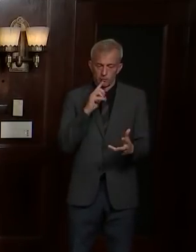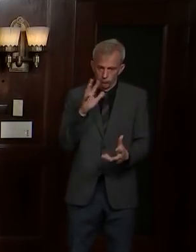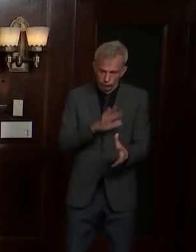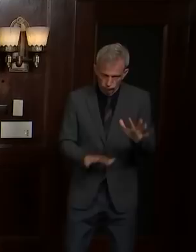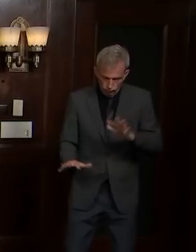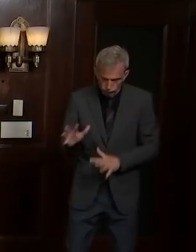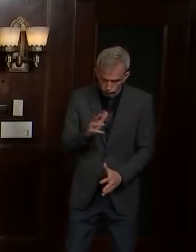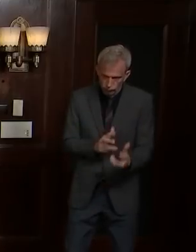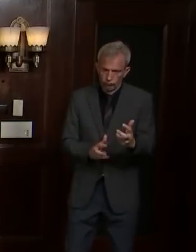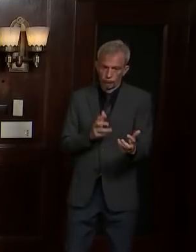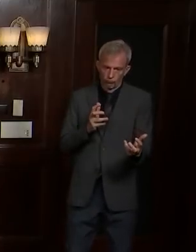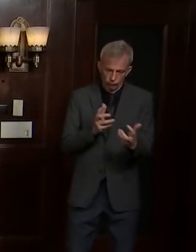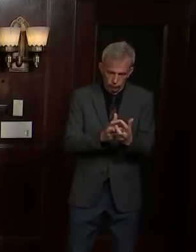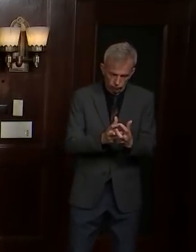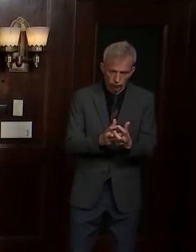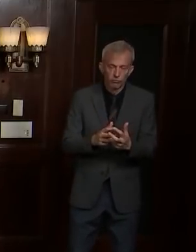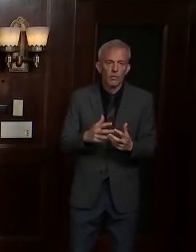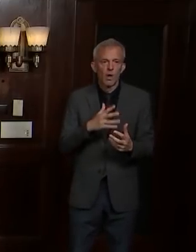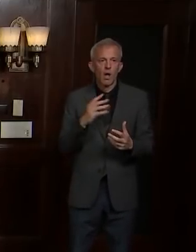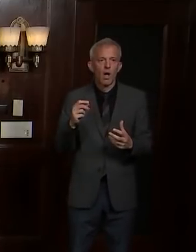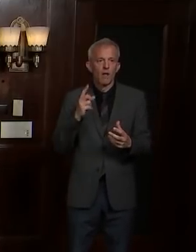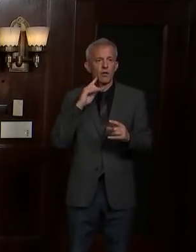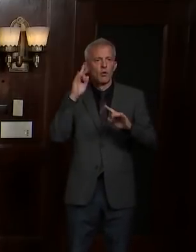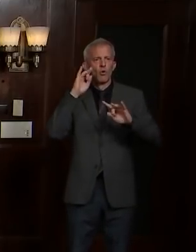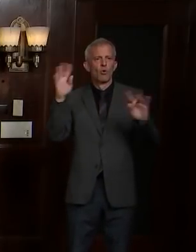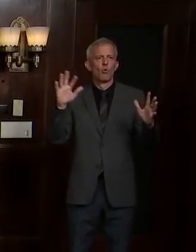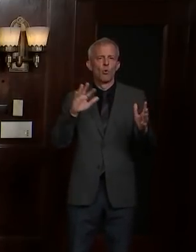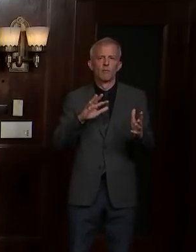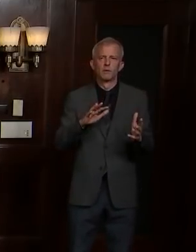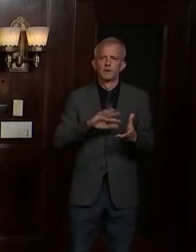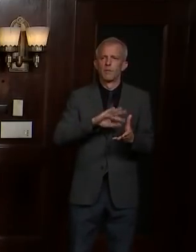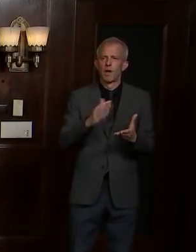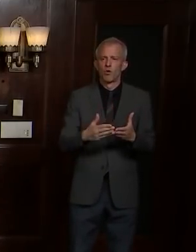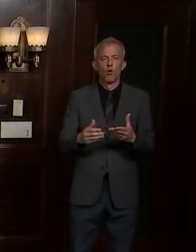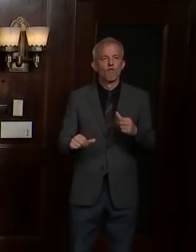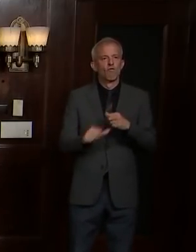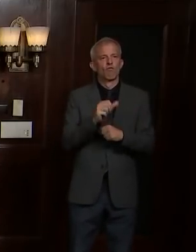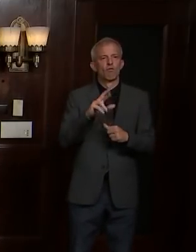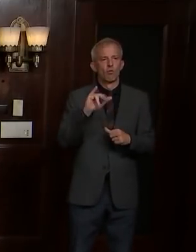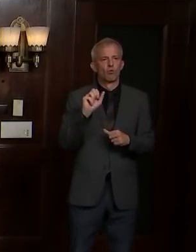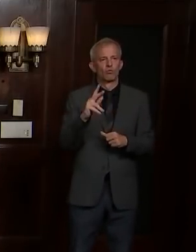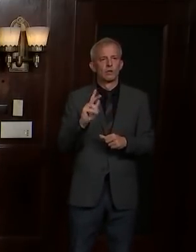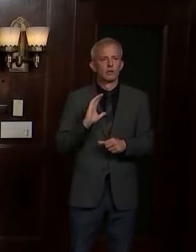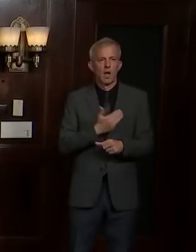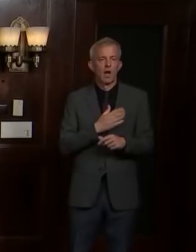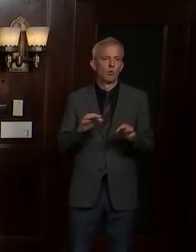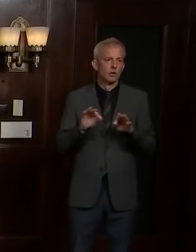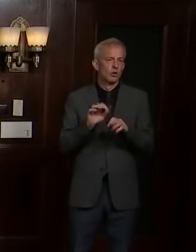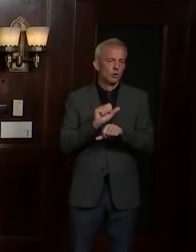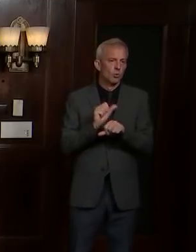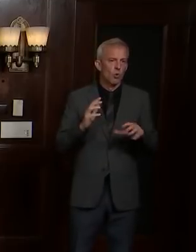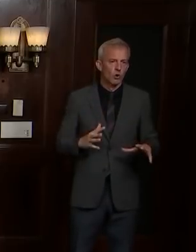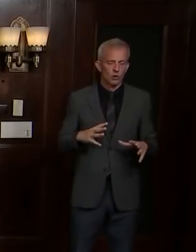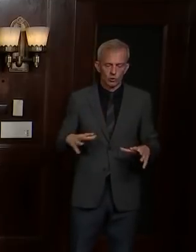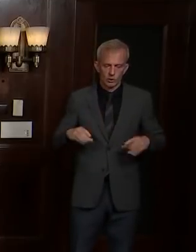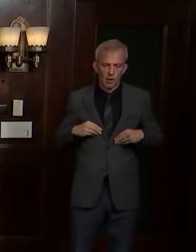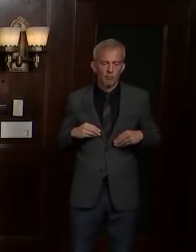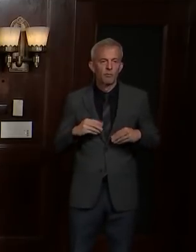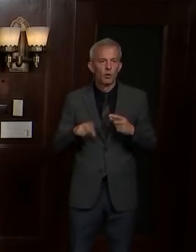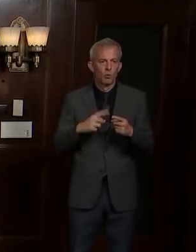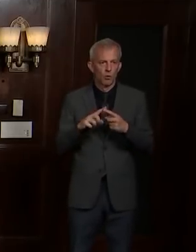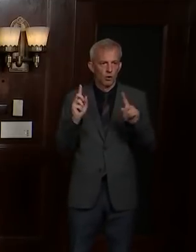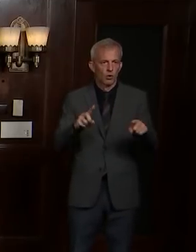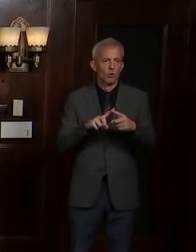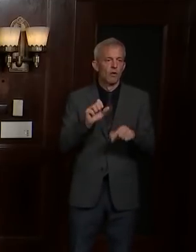the enormous amount of risk that our essential workers are taking when they go to